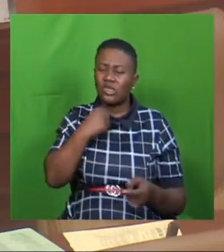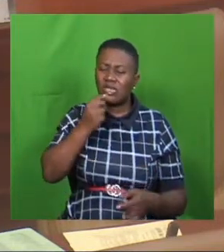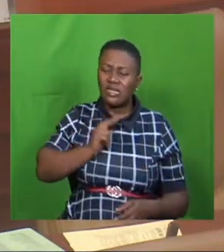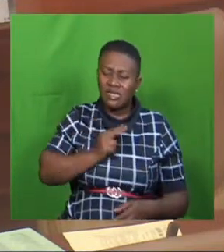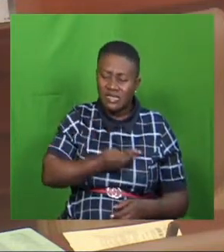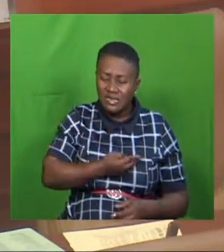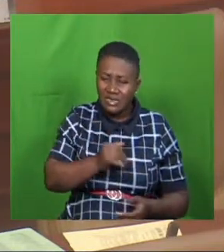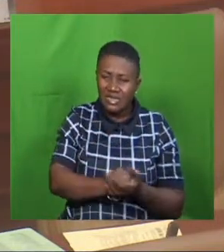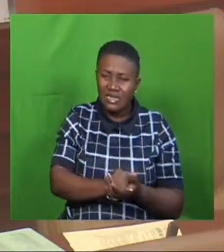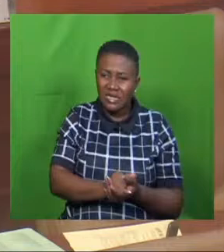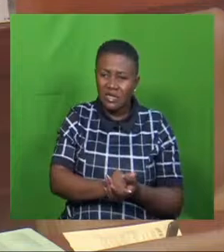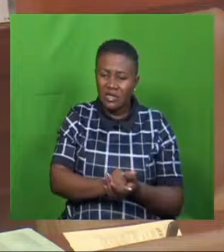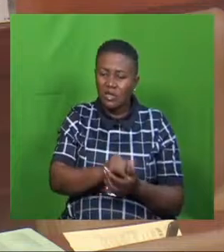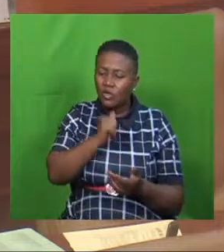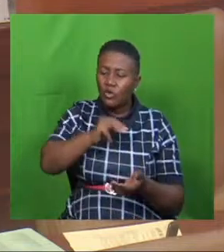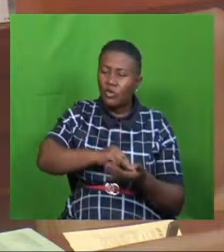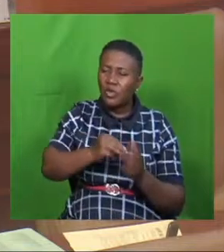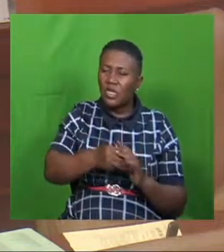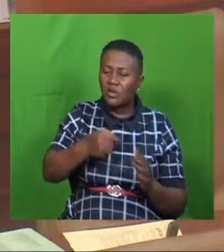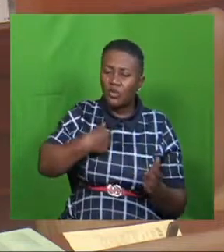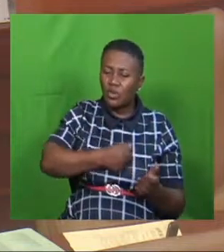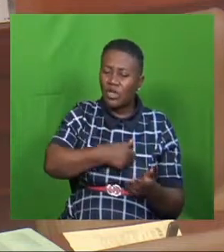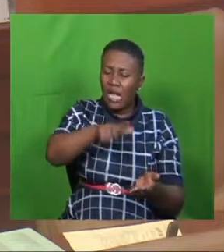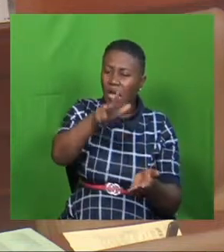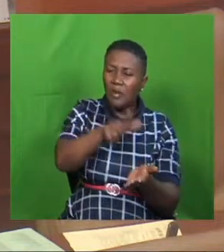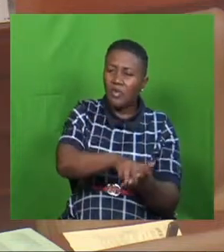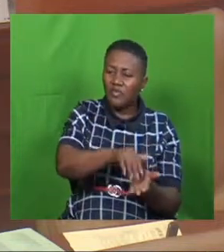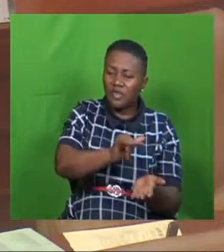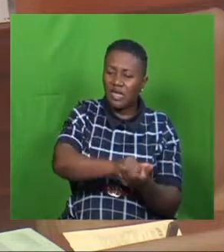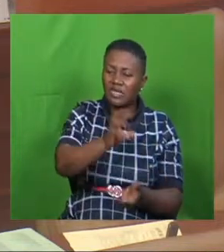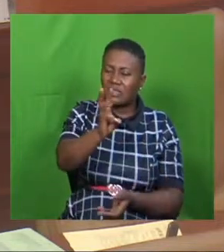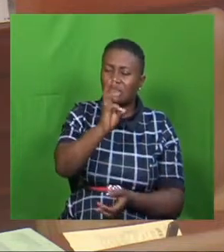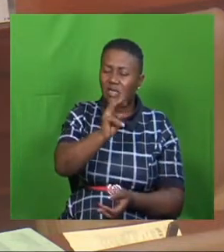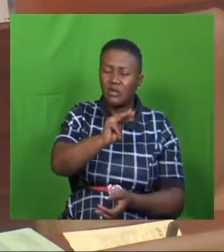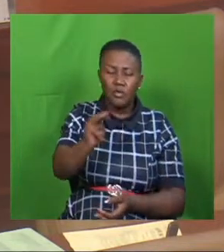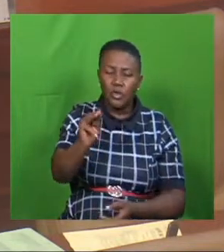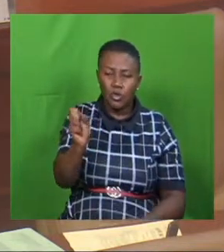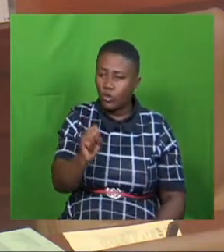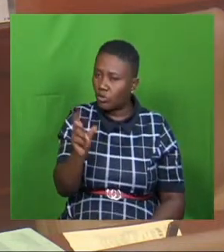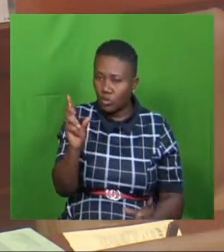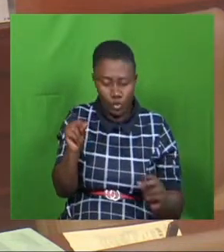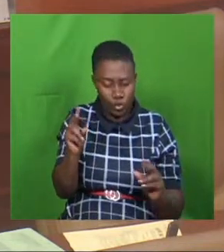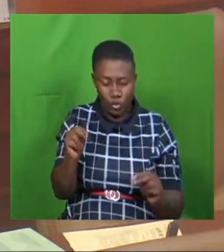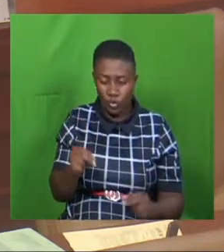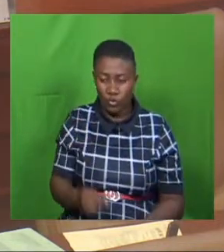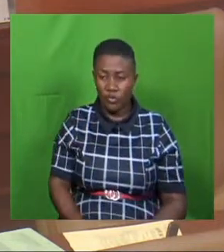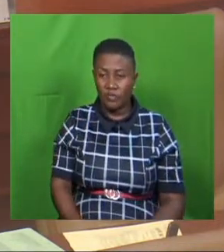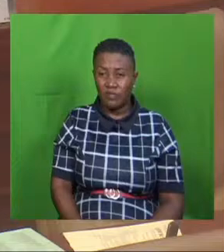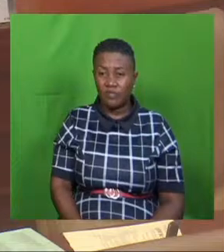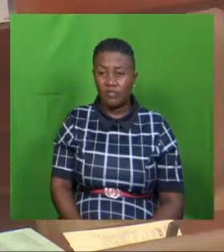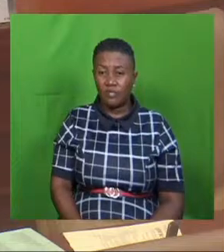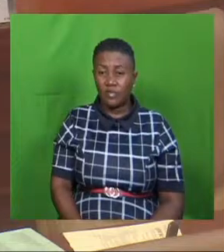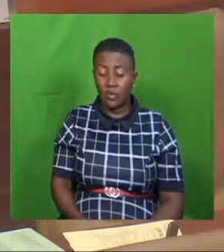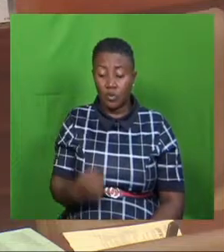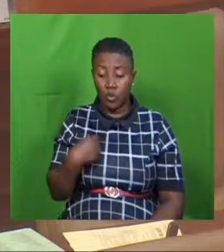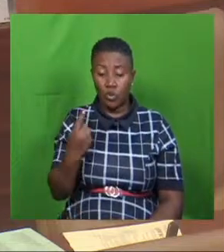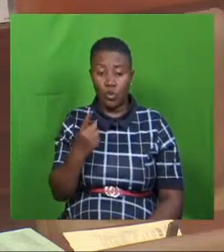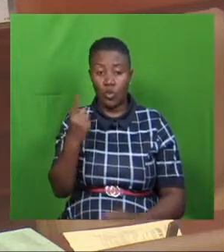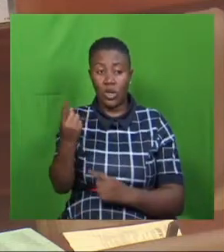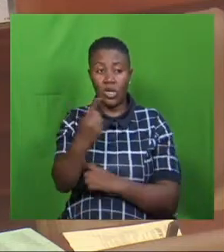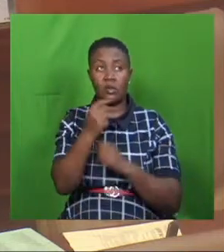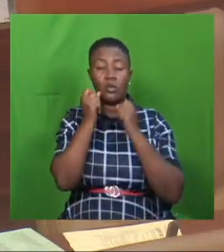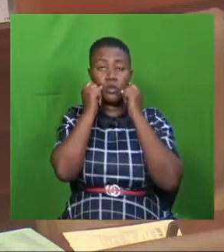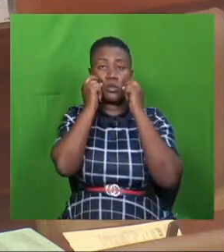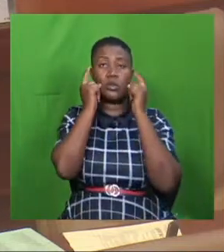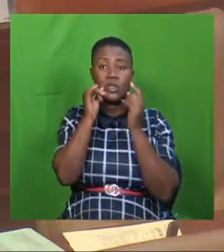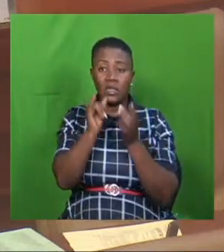an illegality because, Mr. Speaker, we want the road to be done. But for me to wake up and realize that there's a